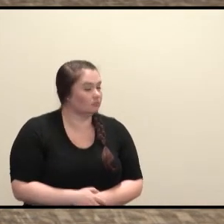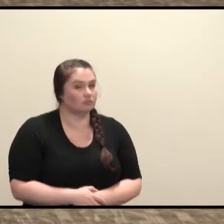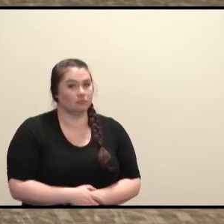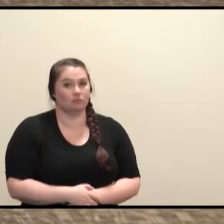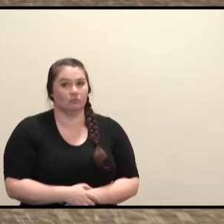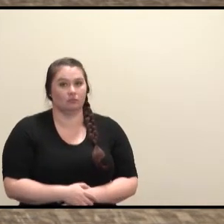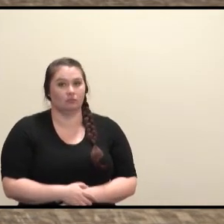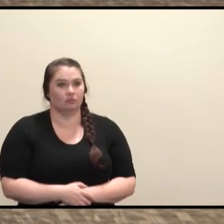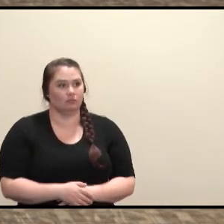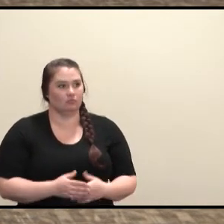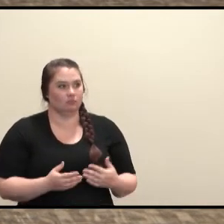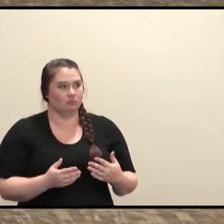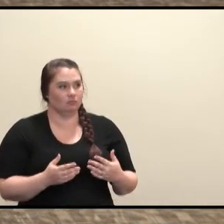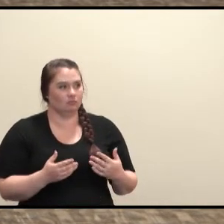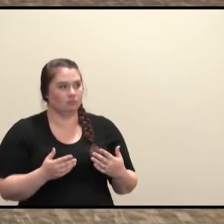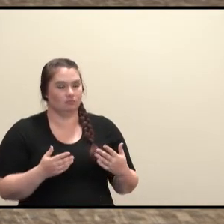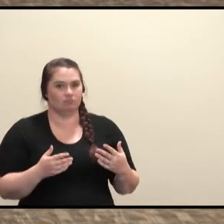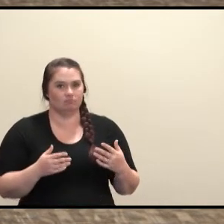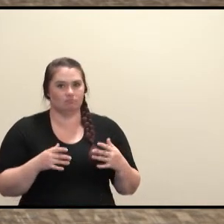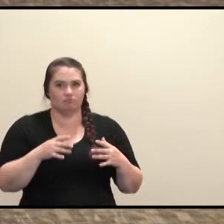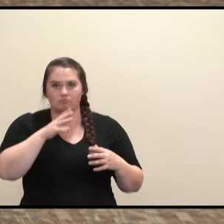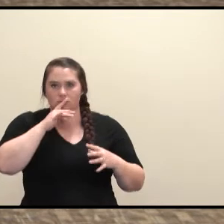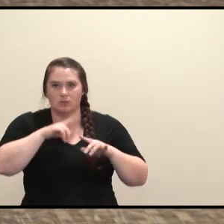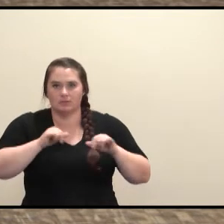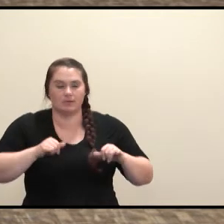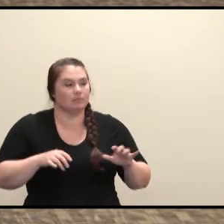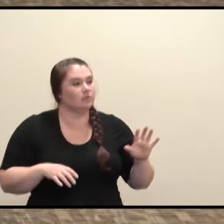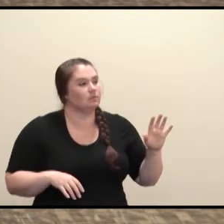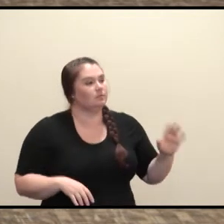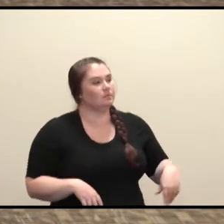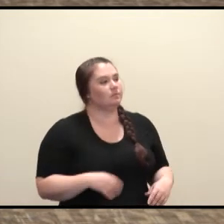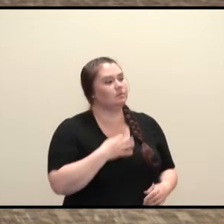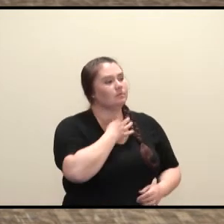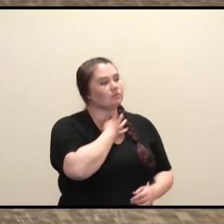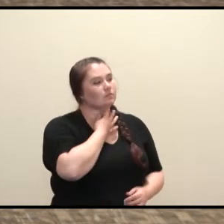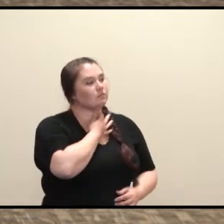Yeah, go ahead and ask it. Ask it out, yeah, ask it out. Yes. I was just curious why